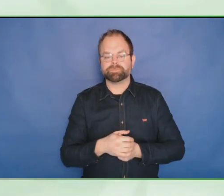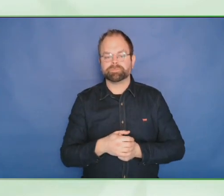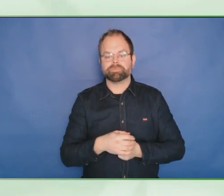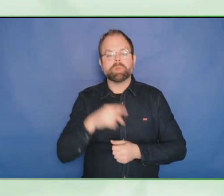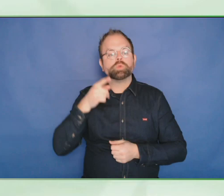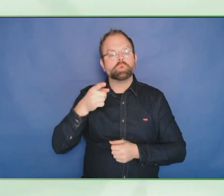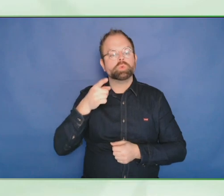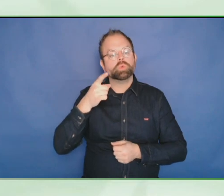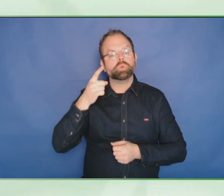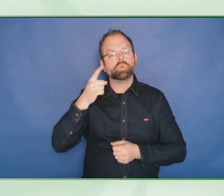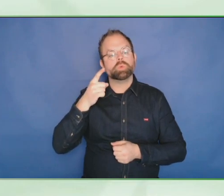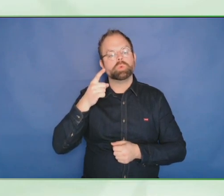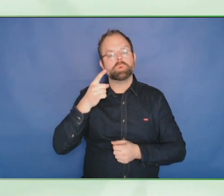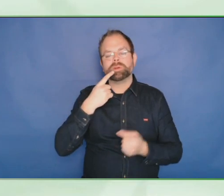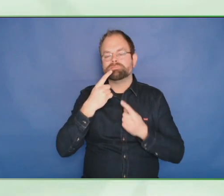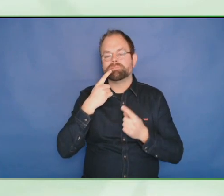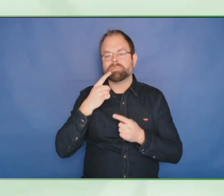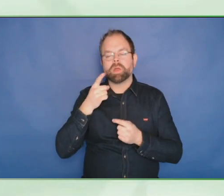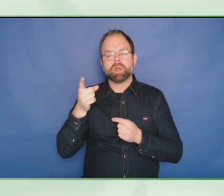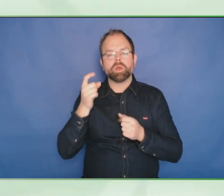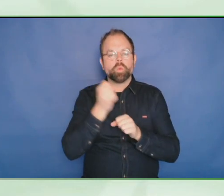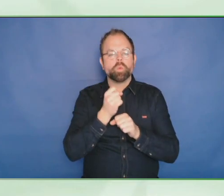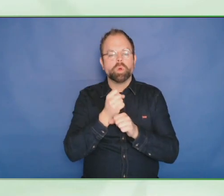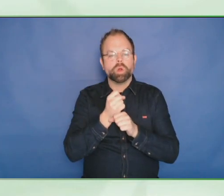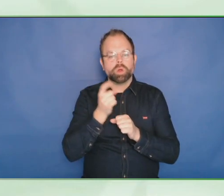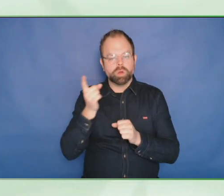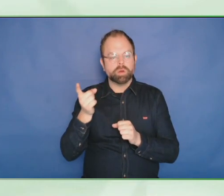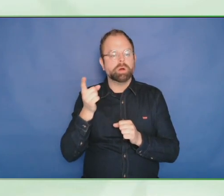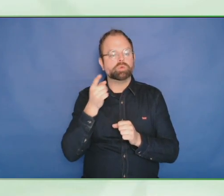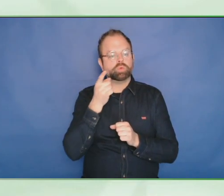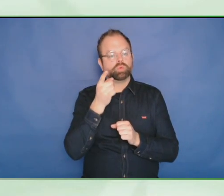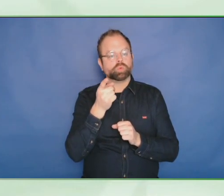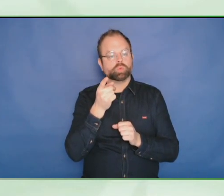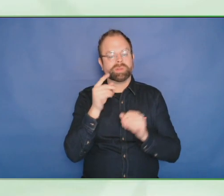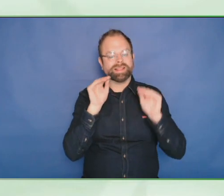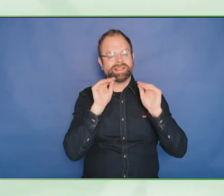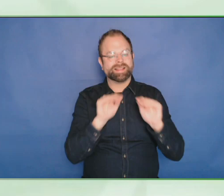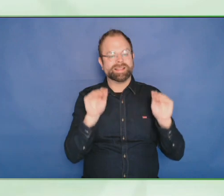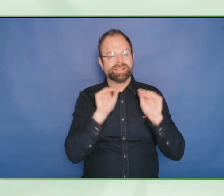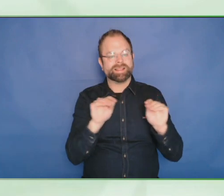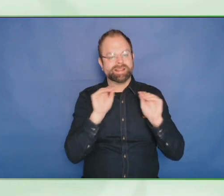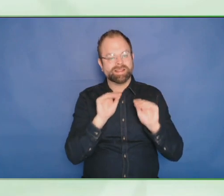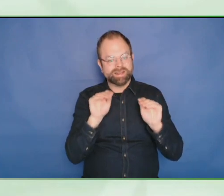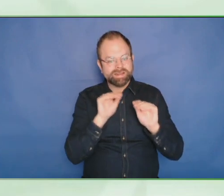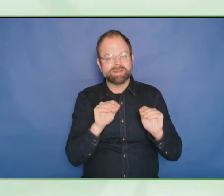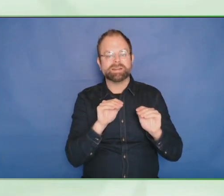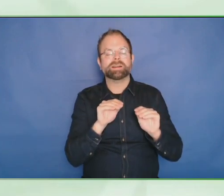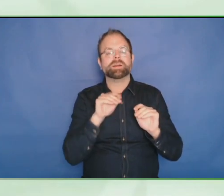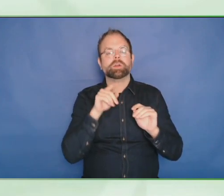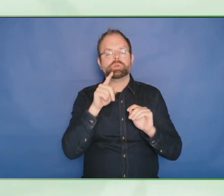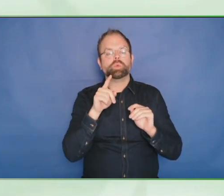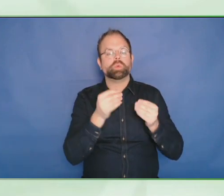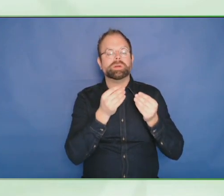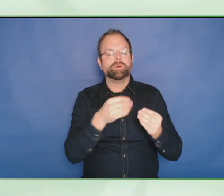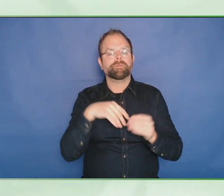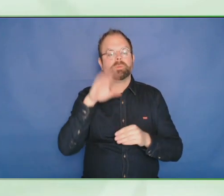holistic support in terms of childcare, transport, and healthcare. Can you tell us how that's led to, what kind of long-term success